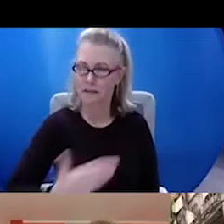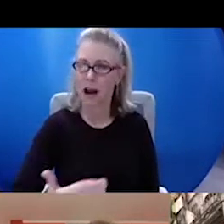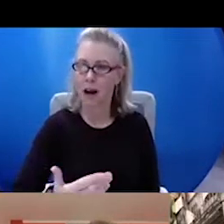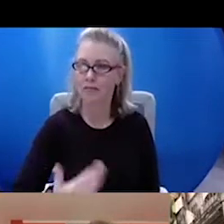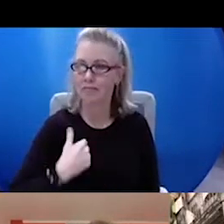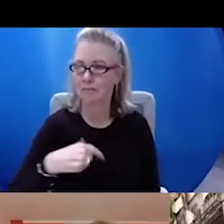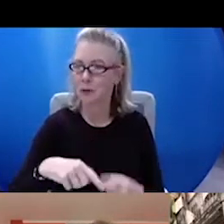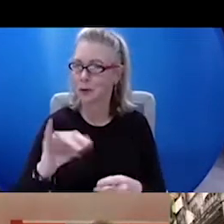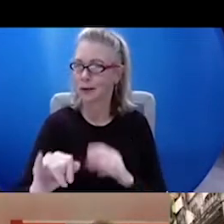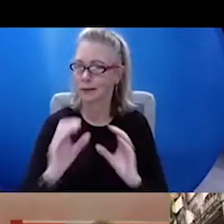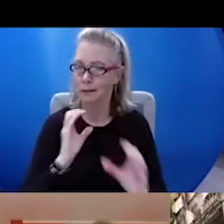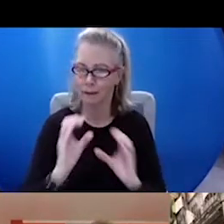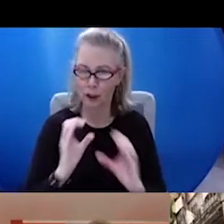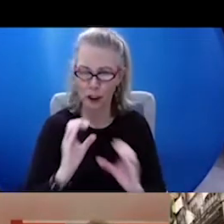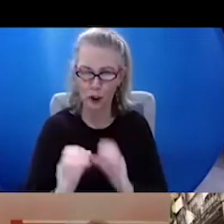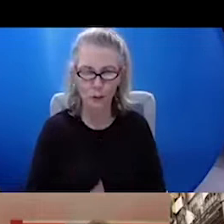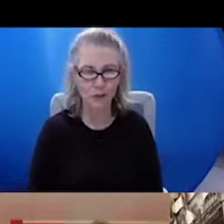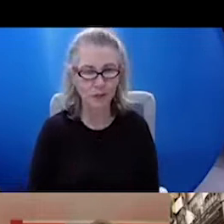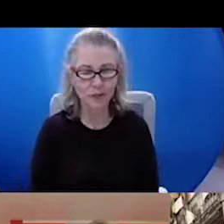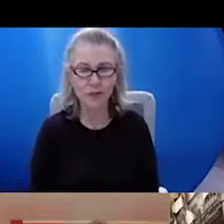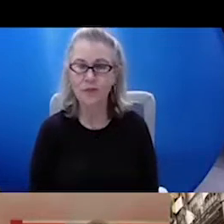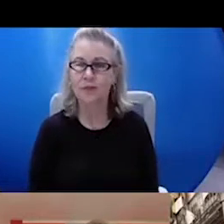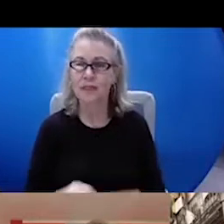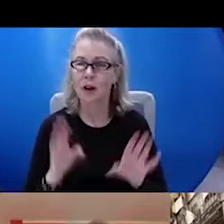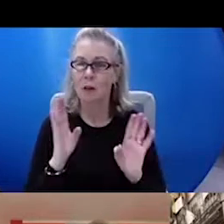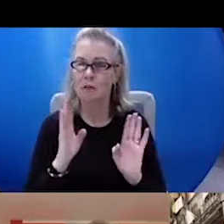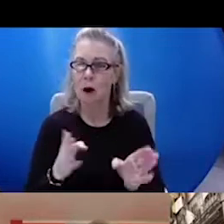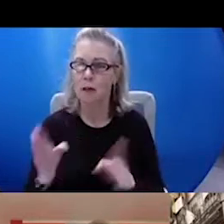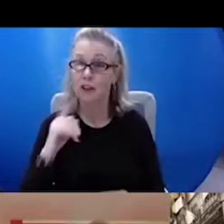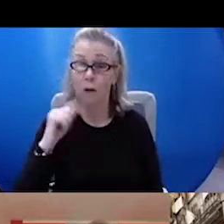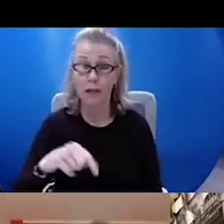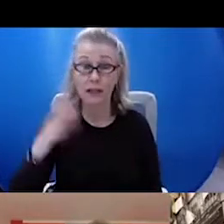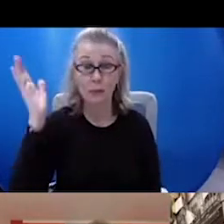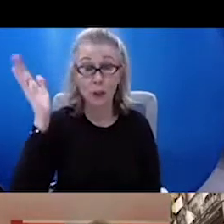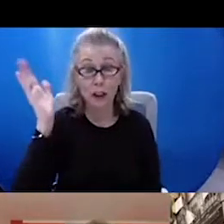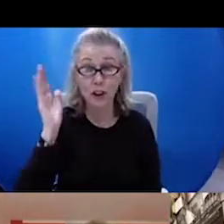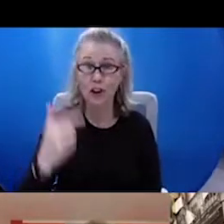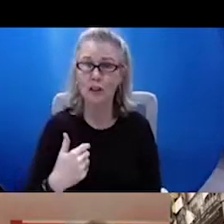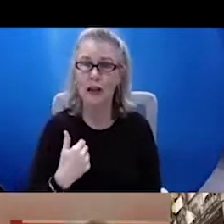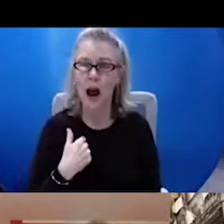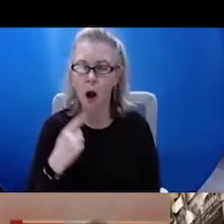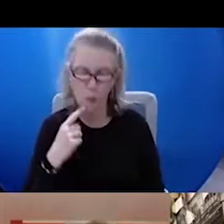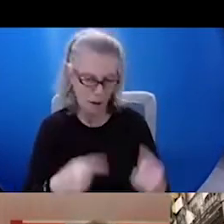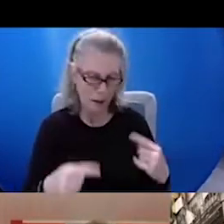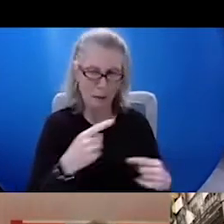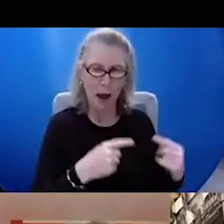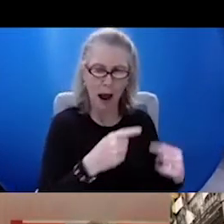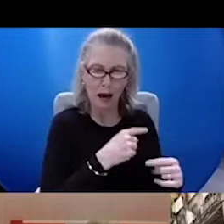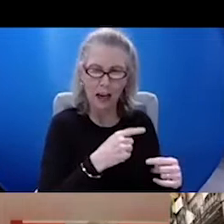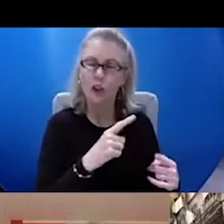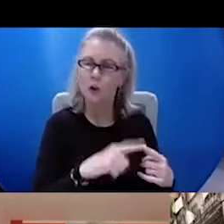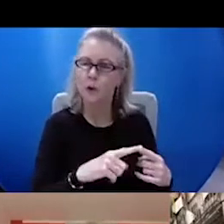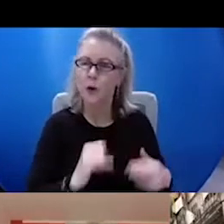this conversation. In preparation for this presentation, I went actually back to the etymology of